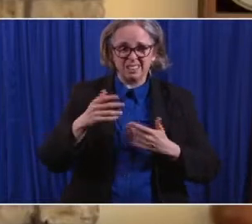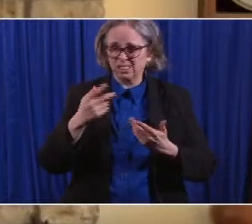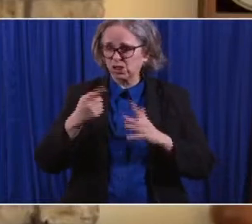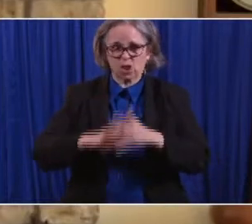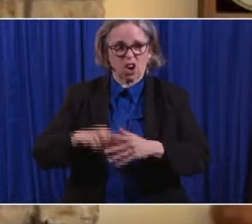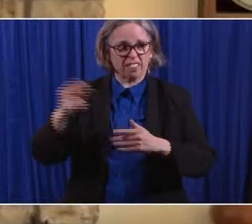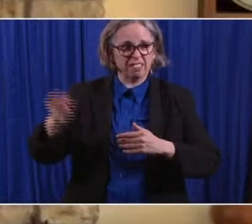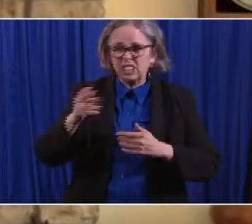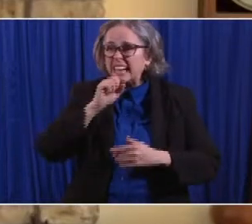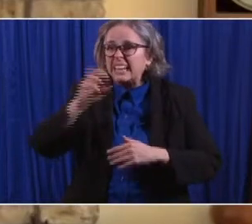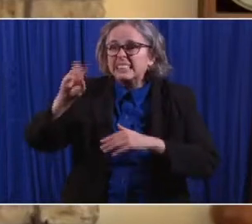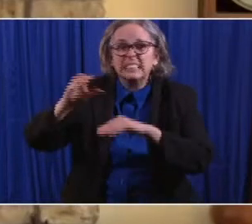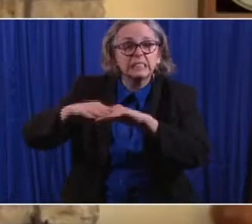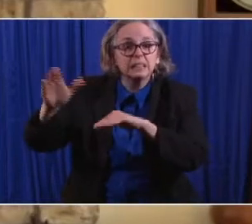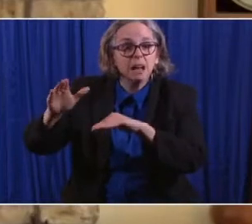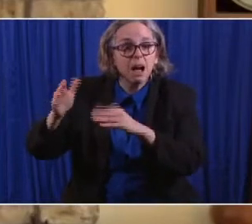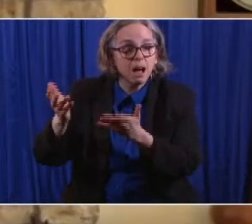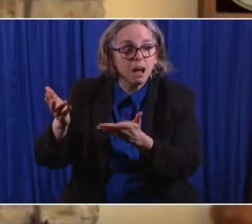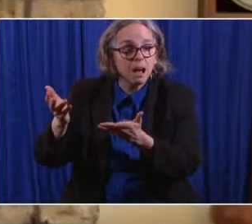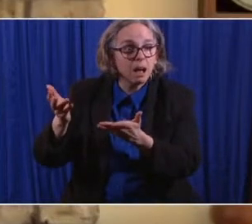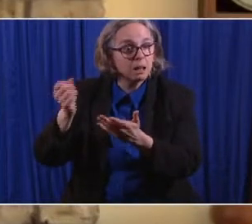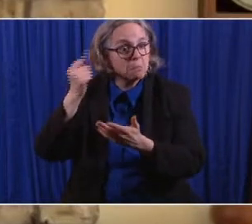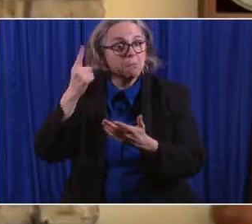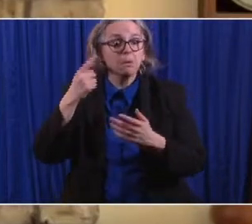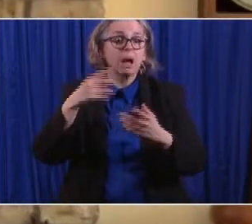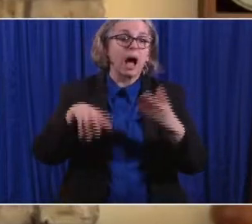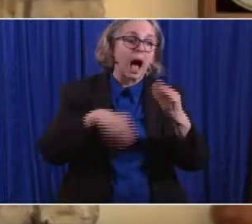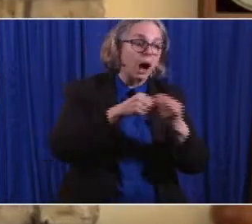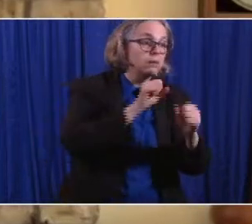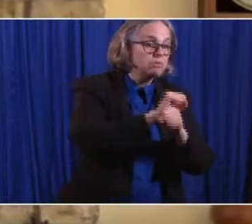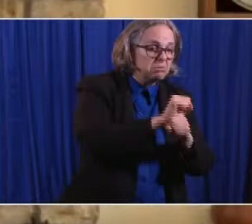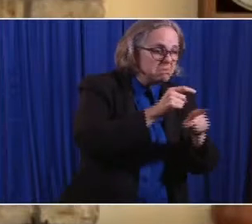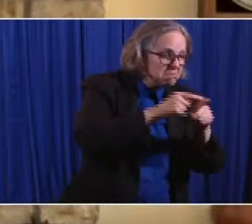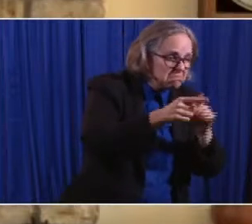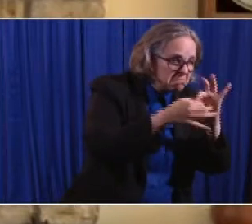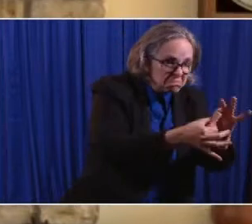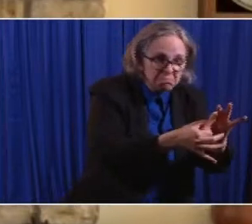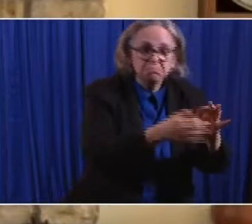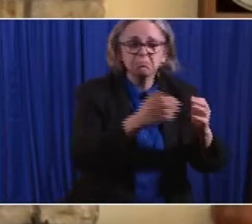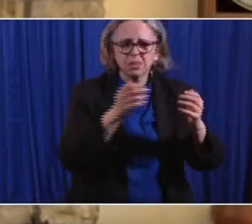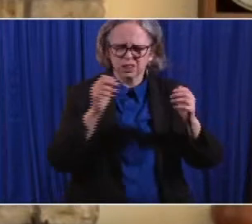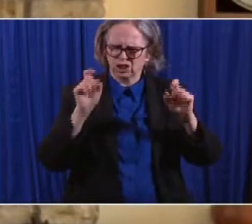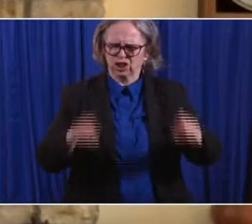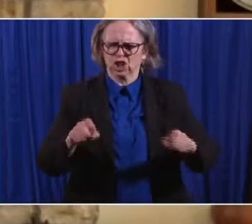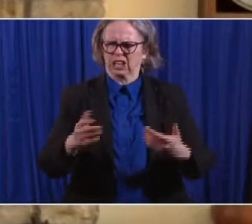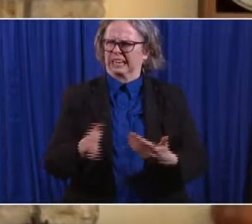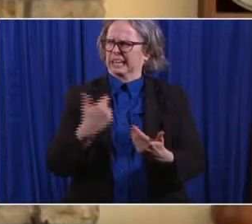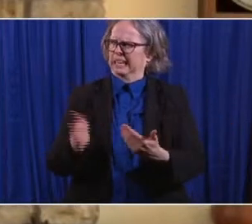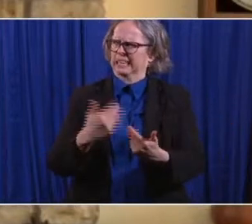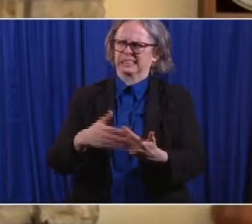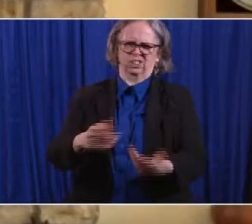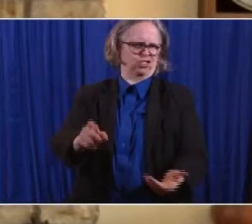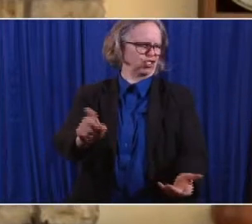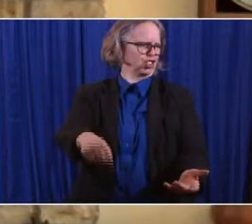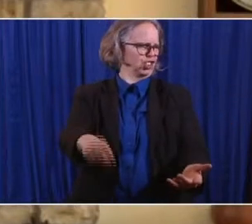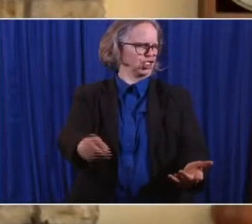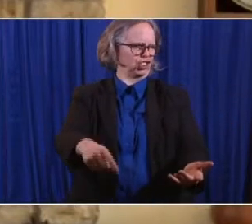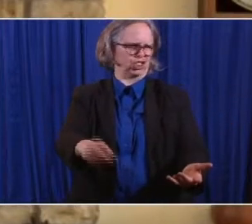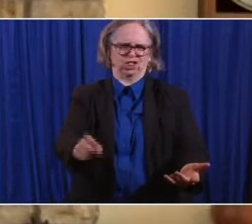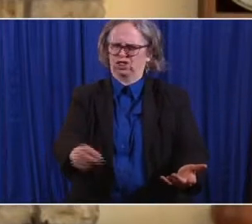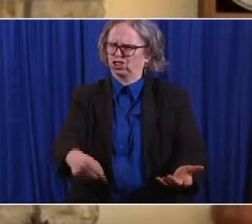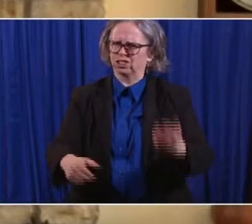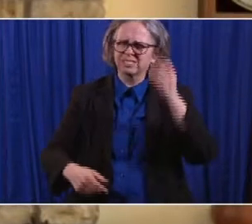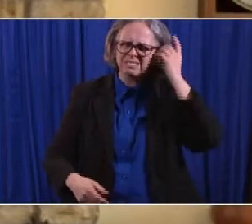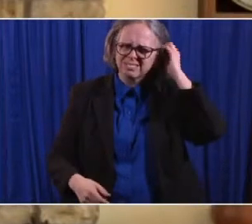as other occupations. So they really shouldn't have trouble being able to go to those groups that